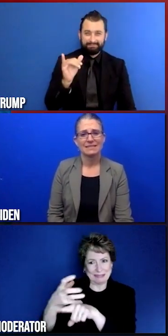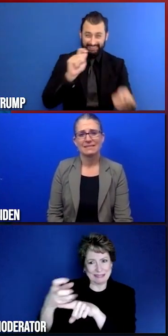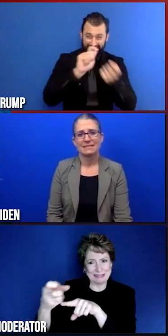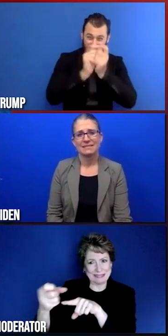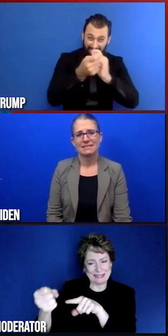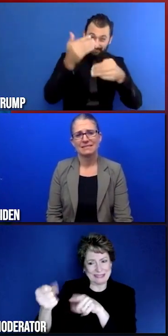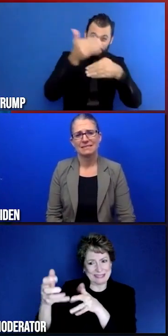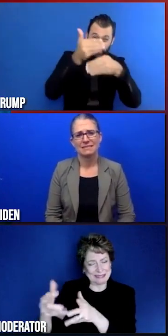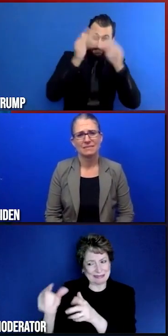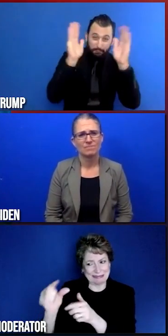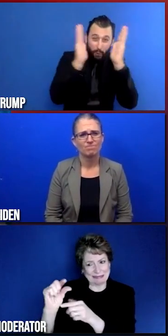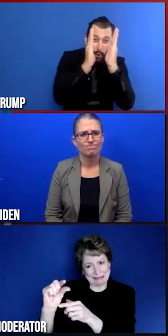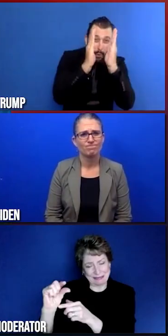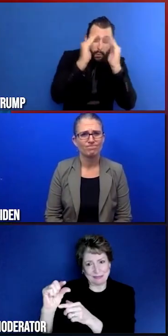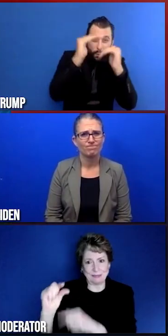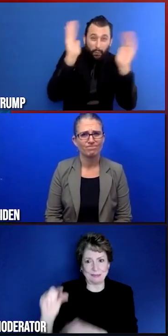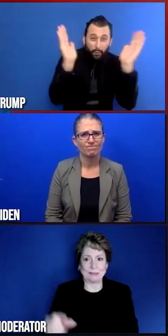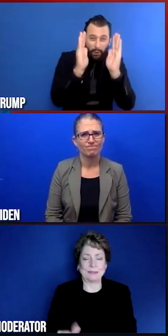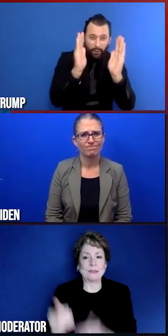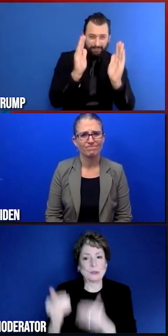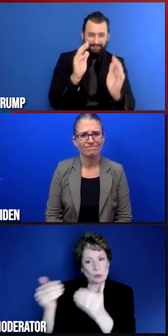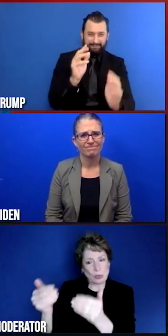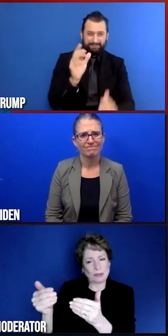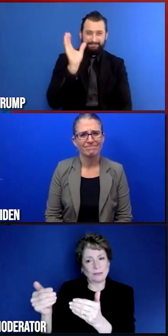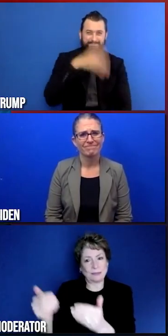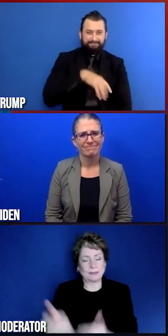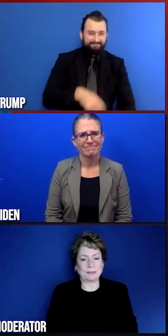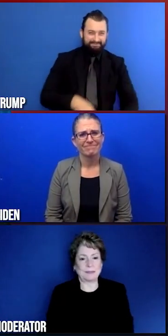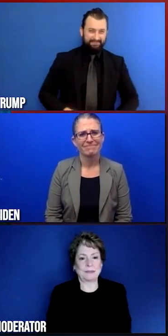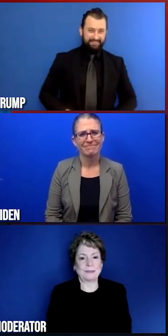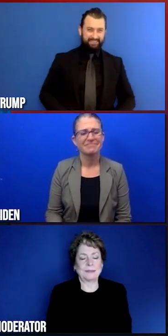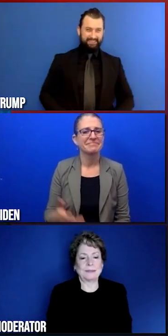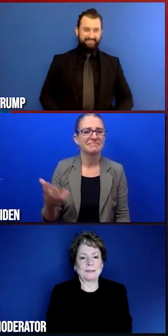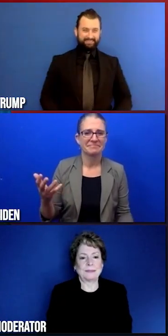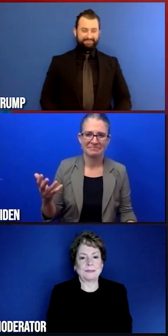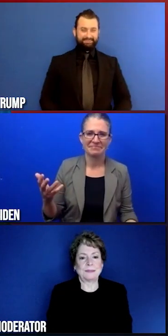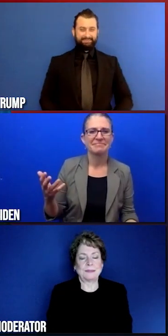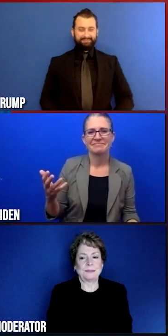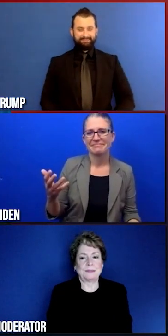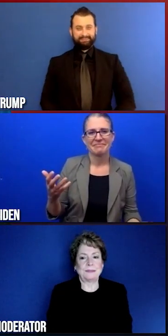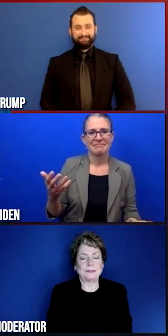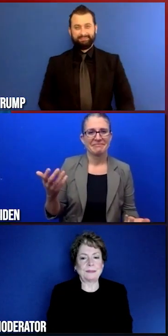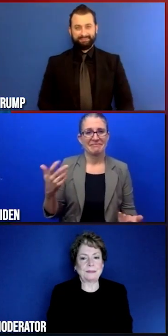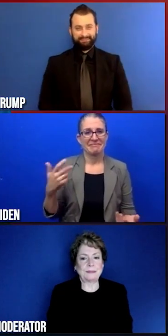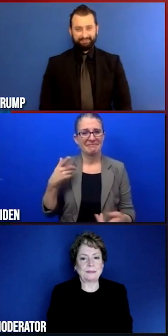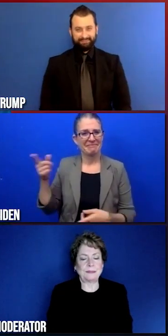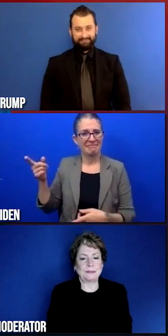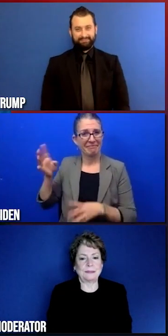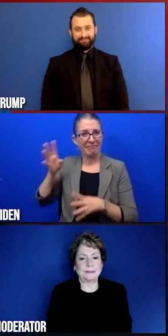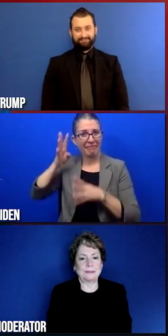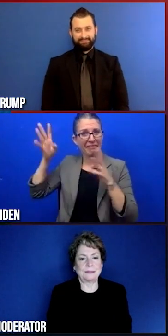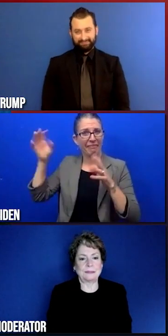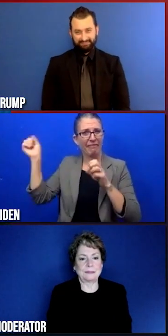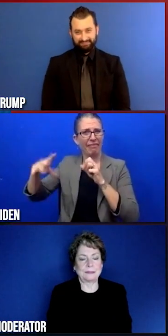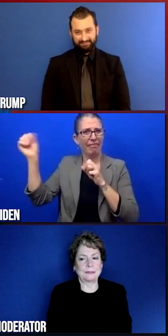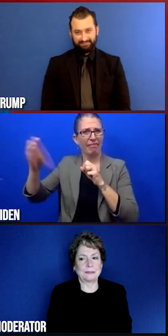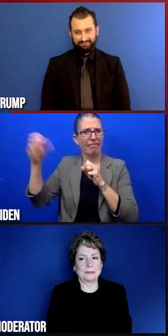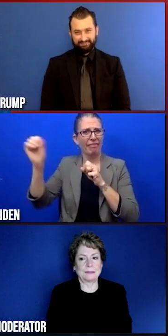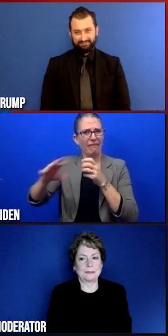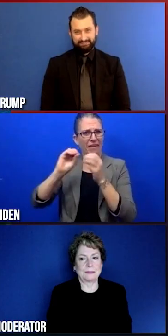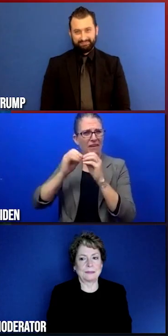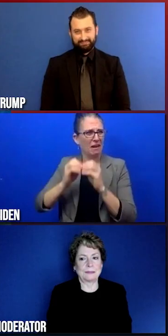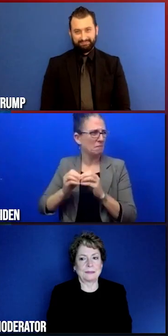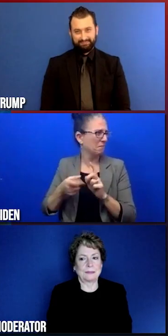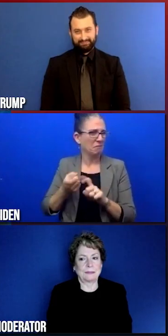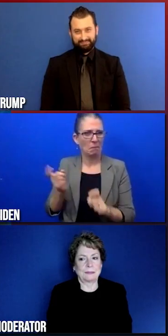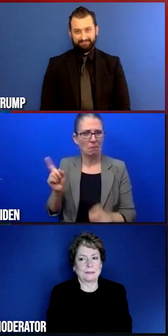President. I have a number more questions. I don't know where he comes from. I don't know where he comes up with these numbers. Queens. $100 trillion. Give